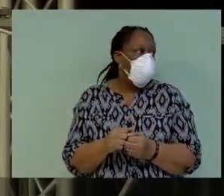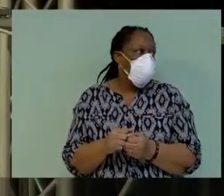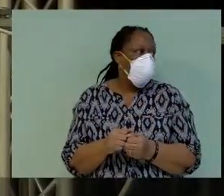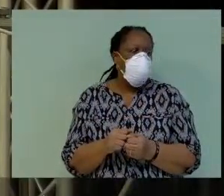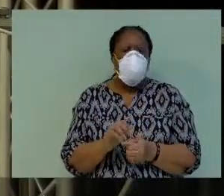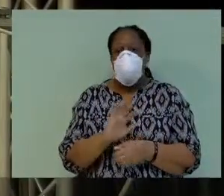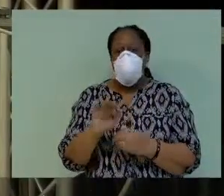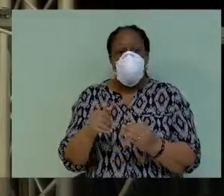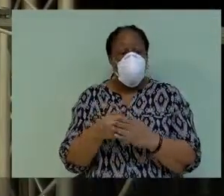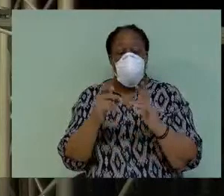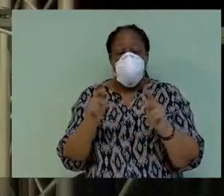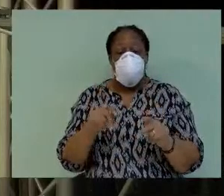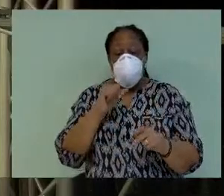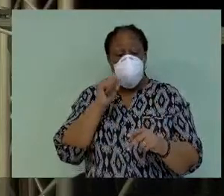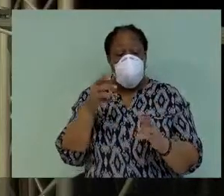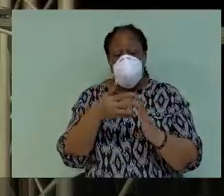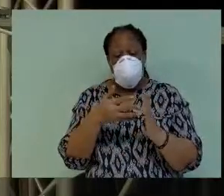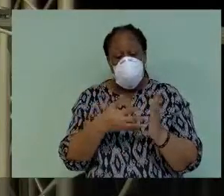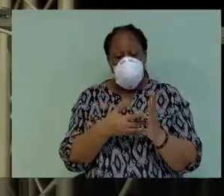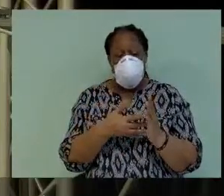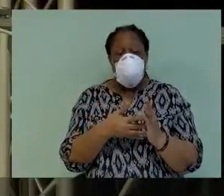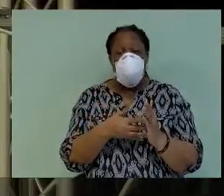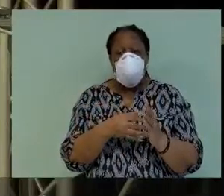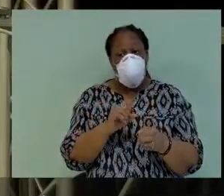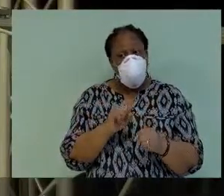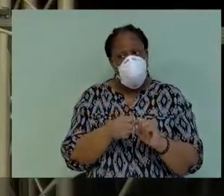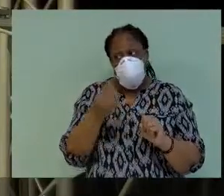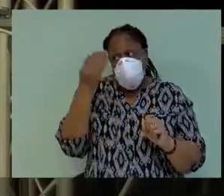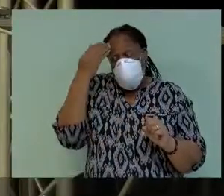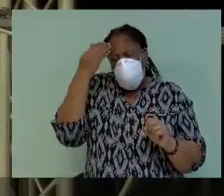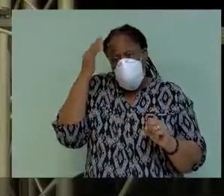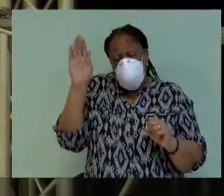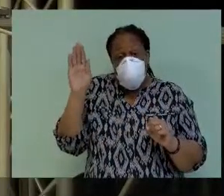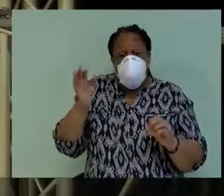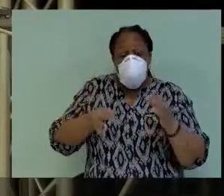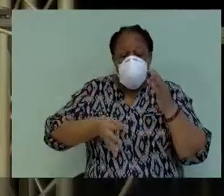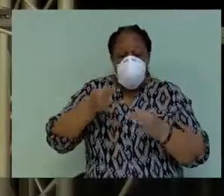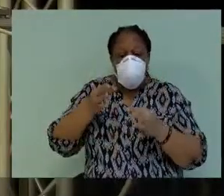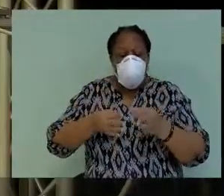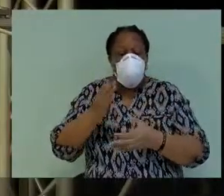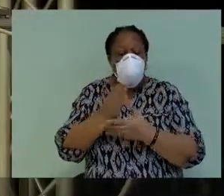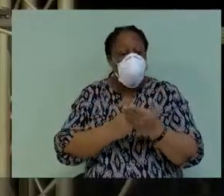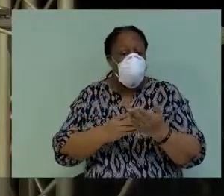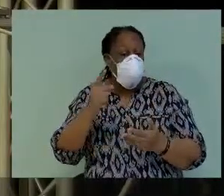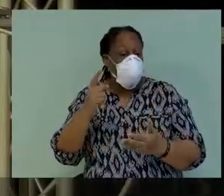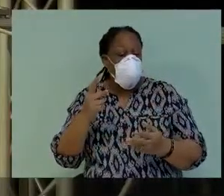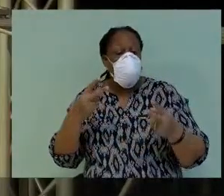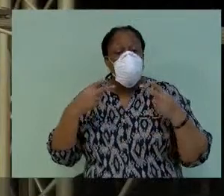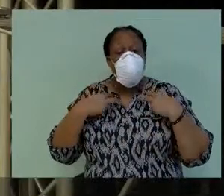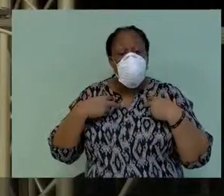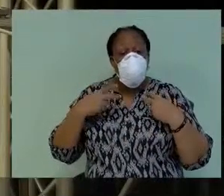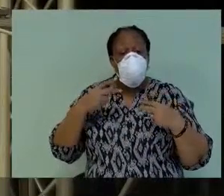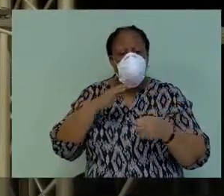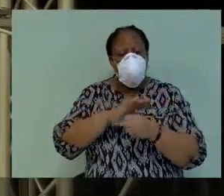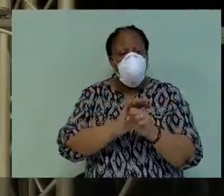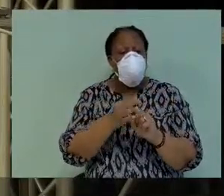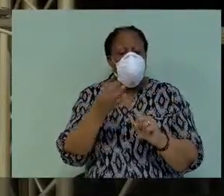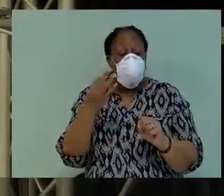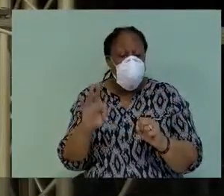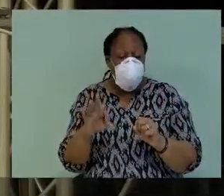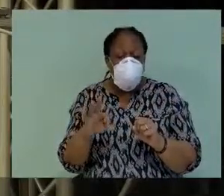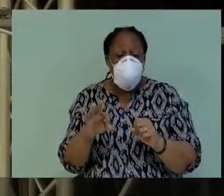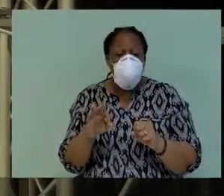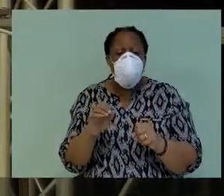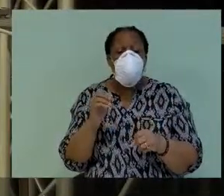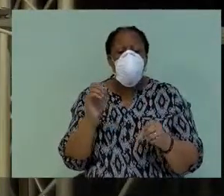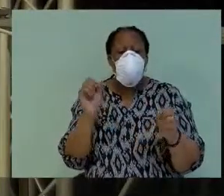been tested. We don't know if maybe persons may be out there with certain symptoms. And so we